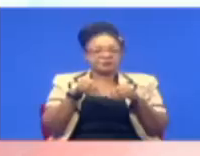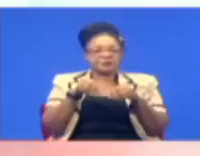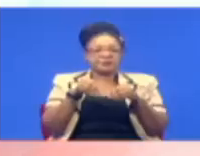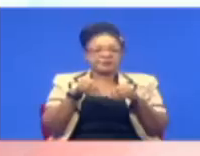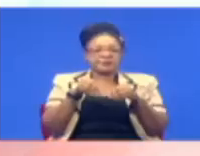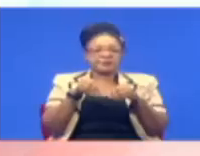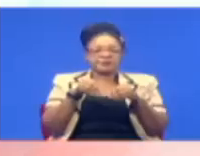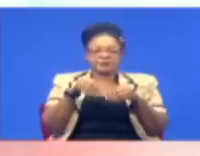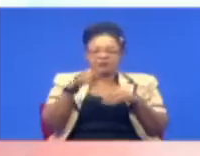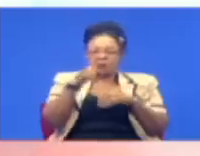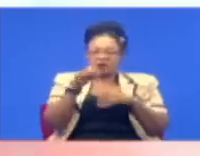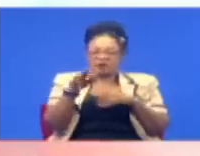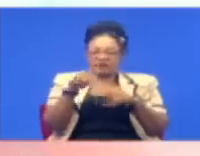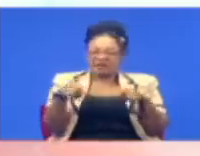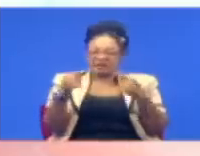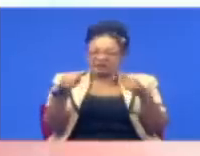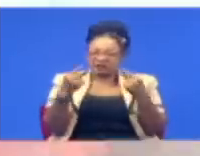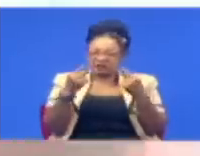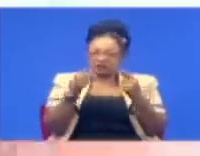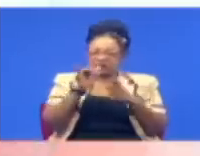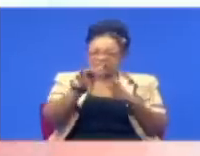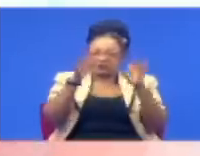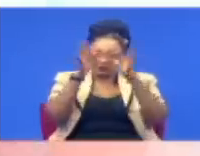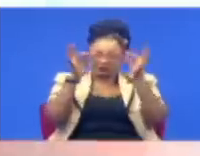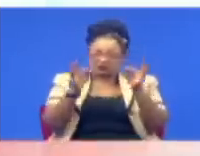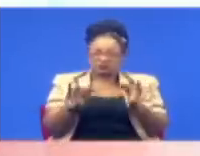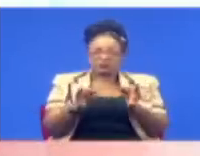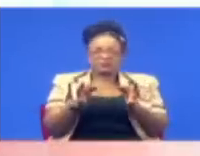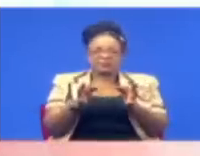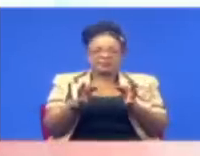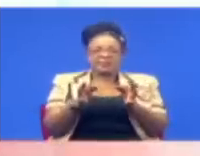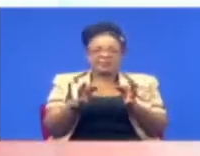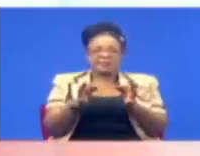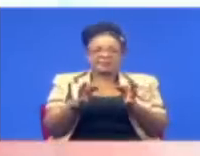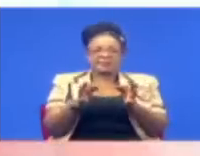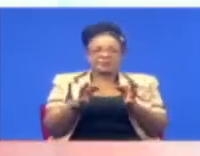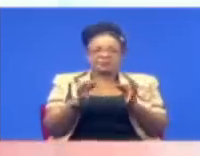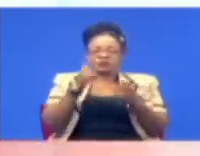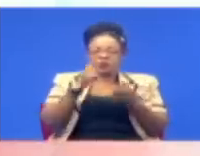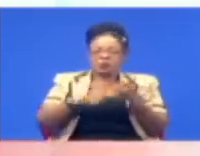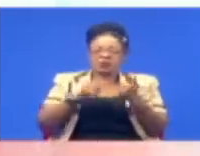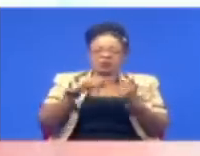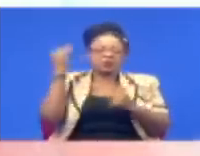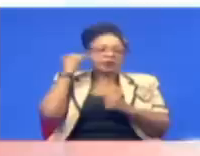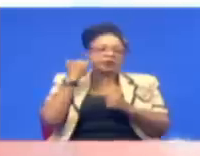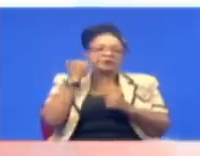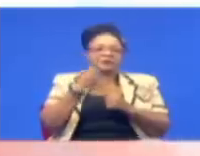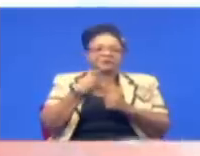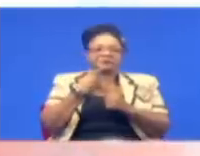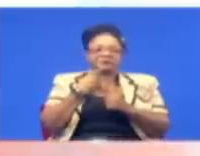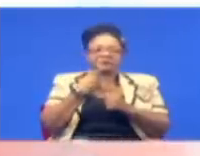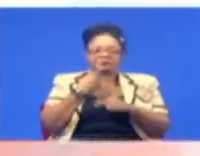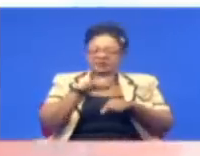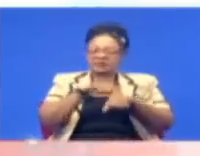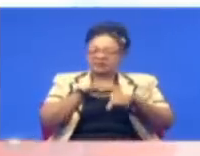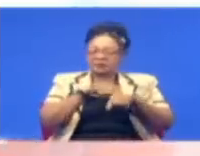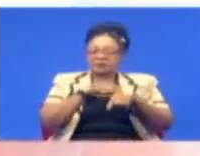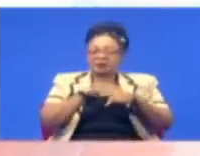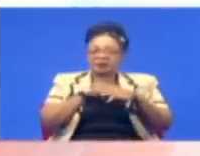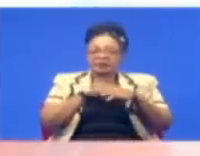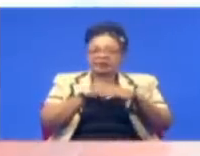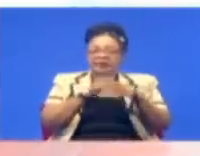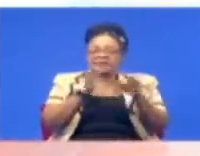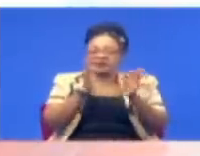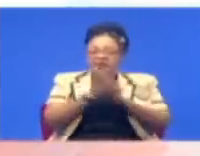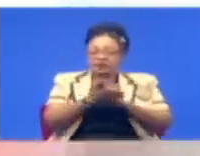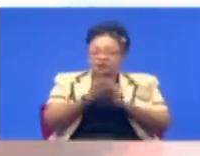But one of the critics of that decision is what the court called the timely filings of